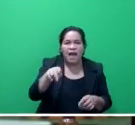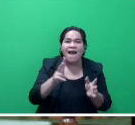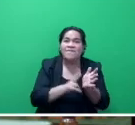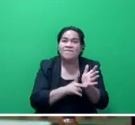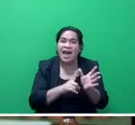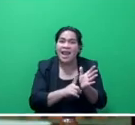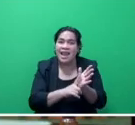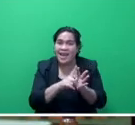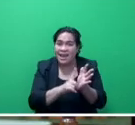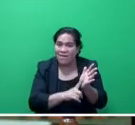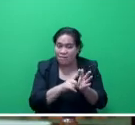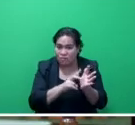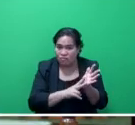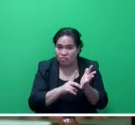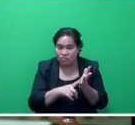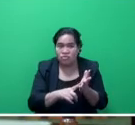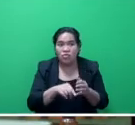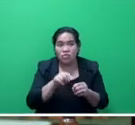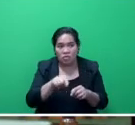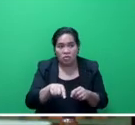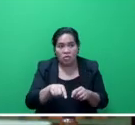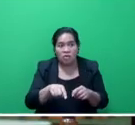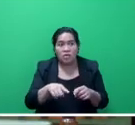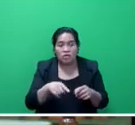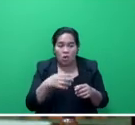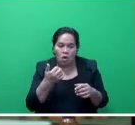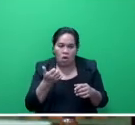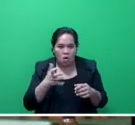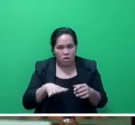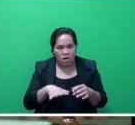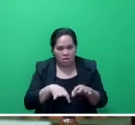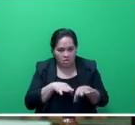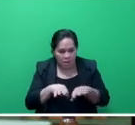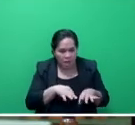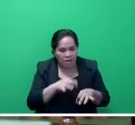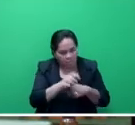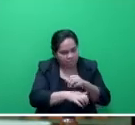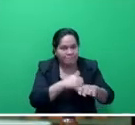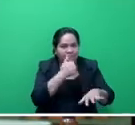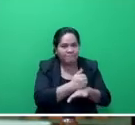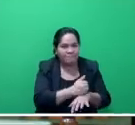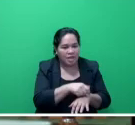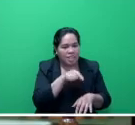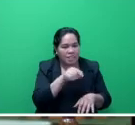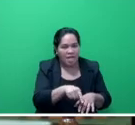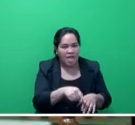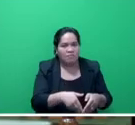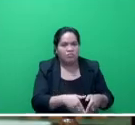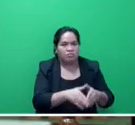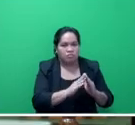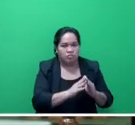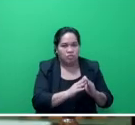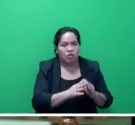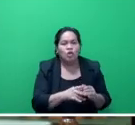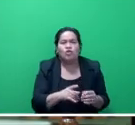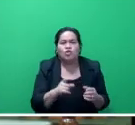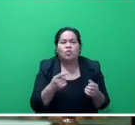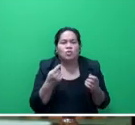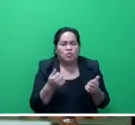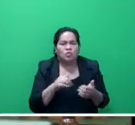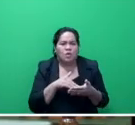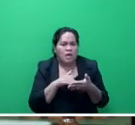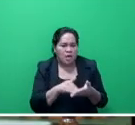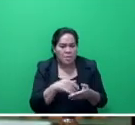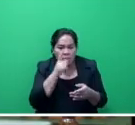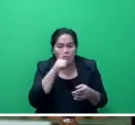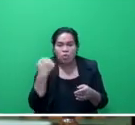easy grounds. In fact, it's already been compacted, and to have the station set up there will create a lot of convenience for those people who live